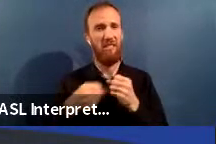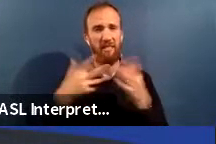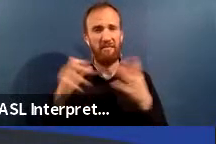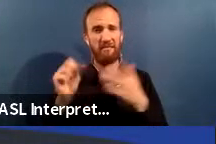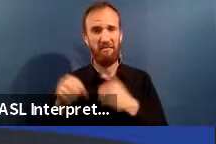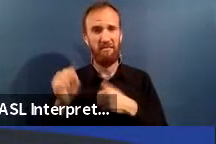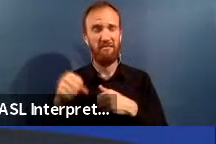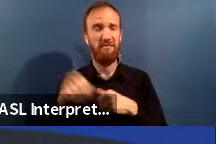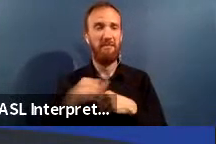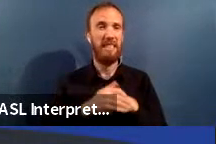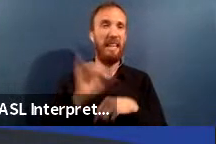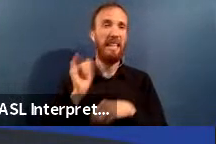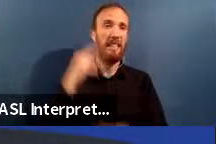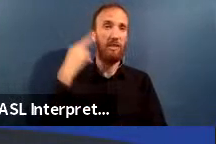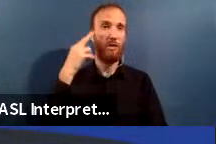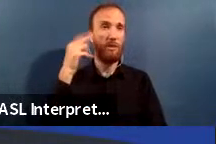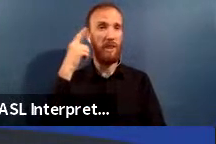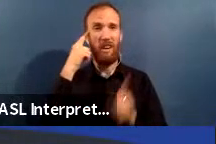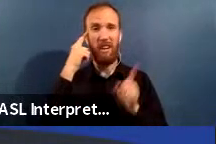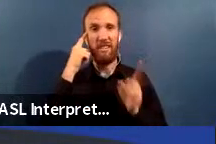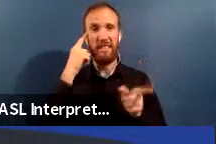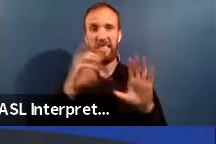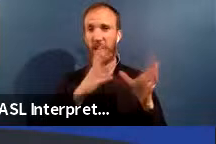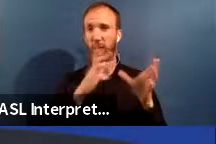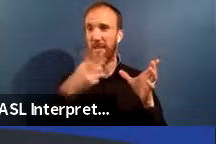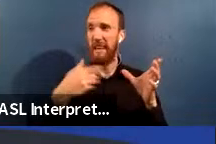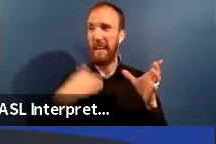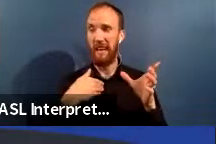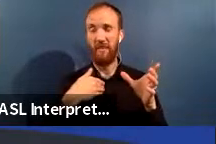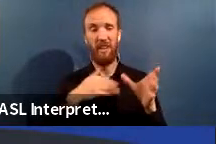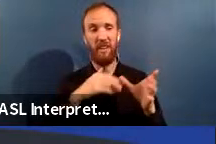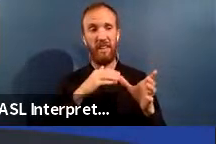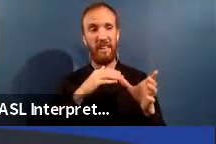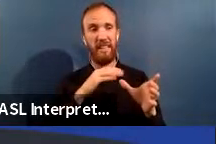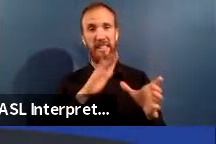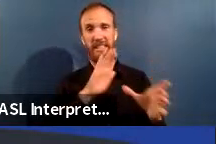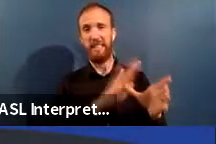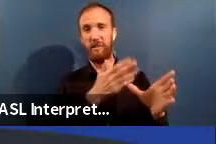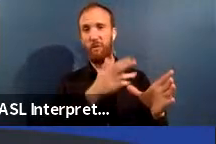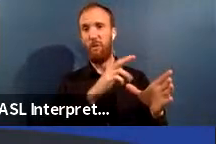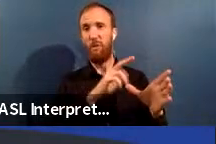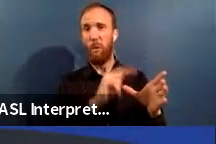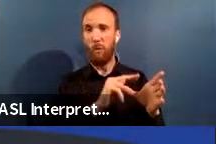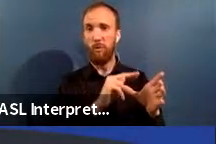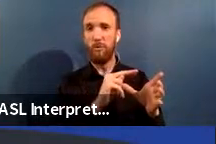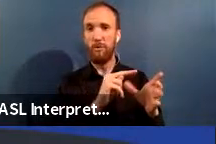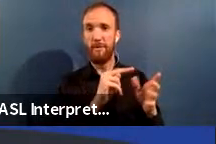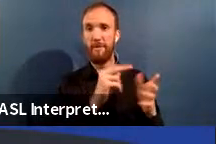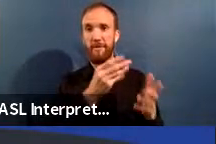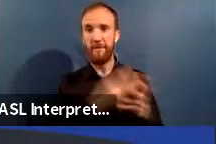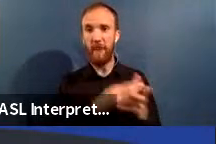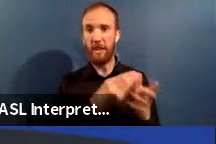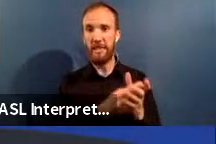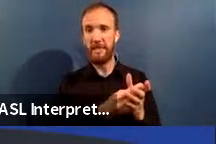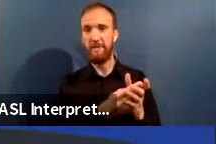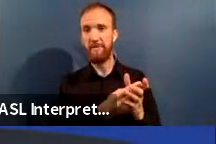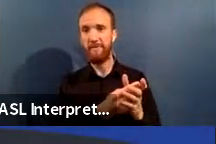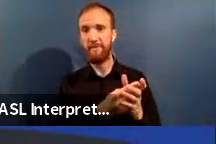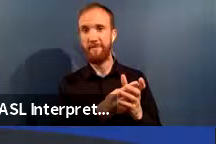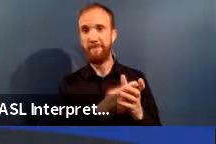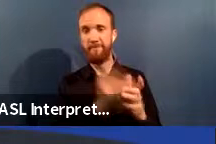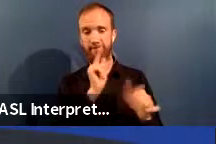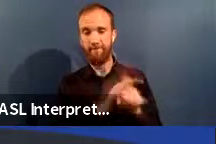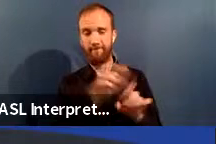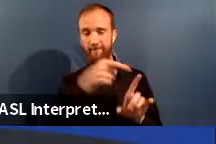this category to have its own bucket. So based on public feedback, this was added to the FY21